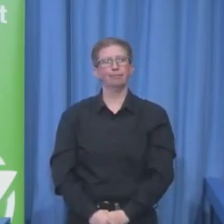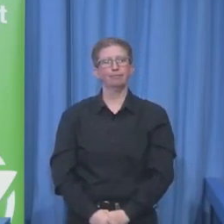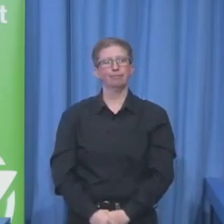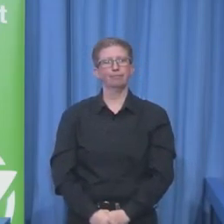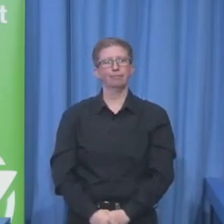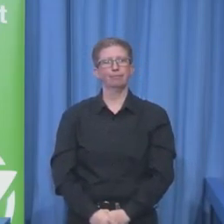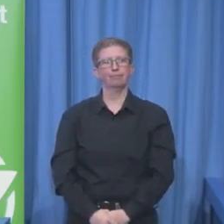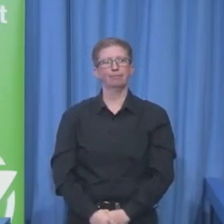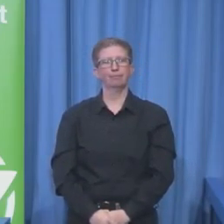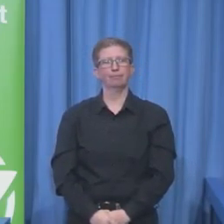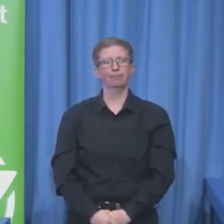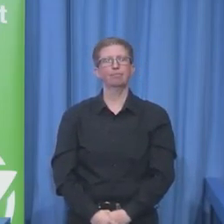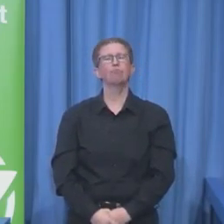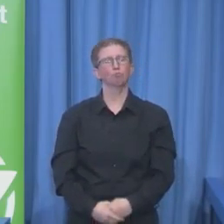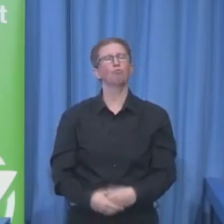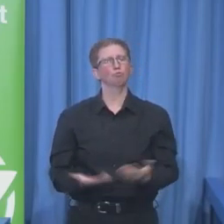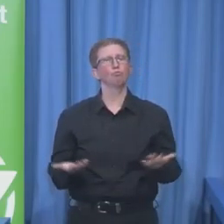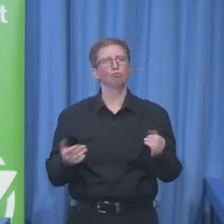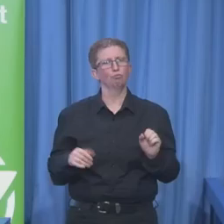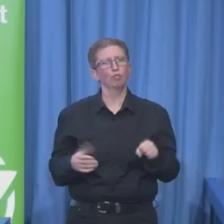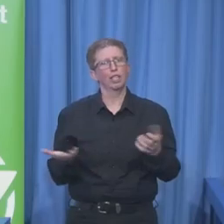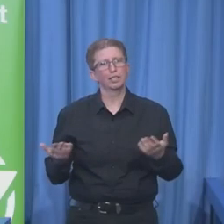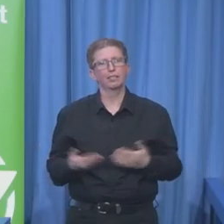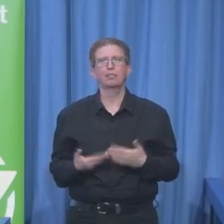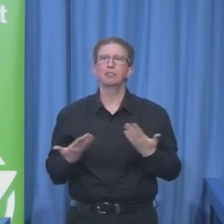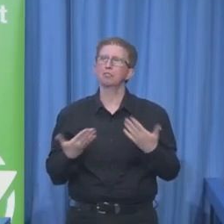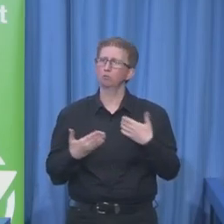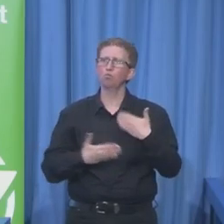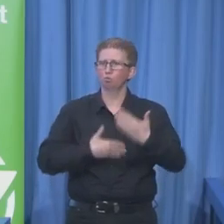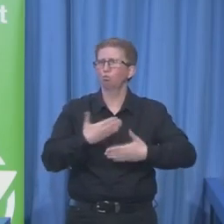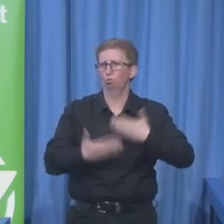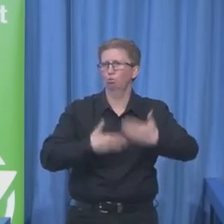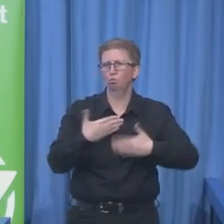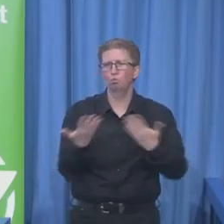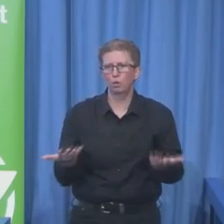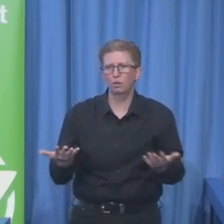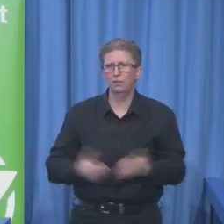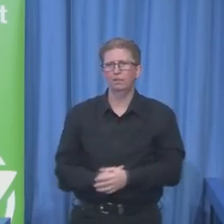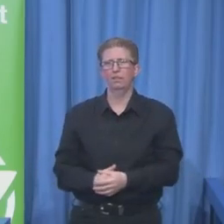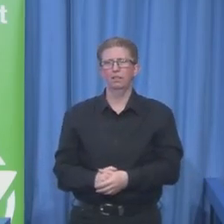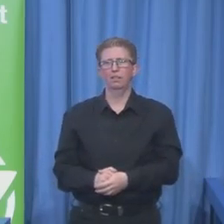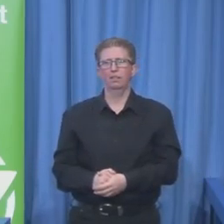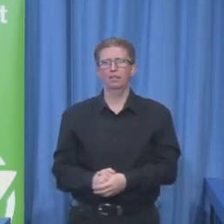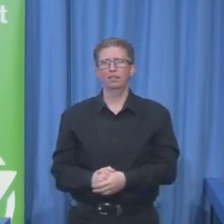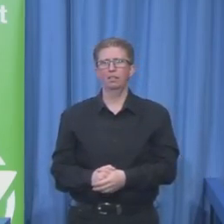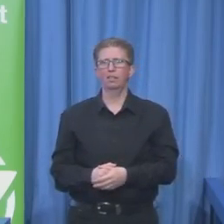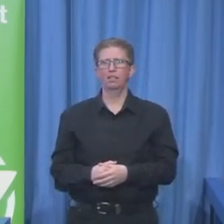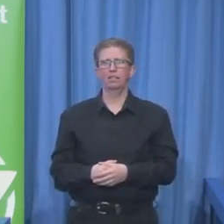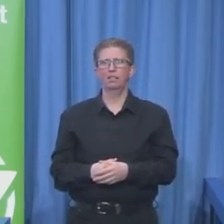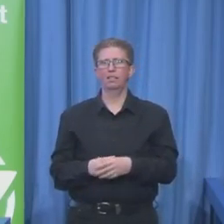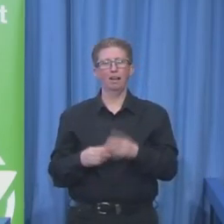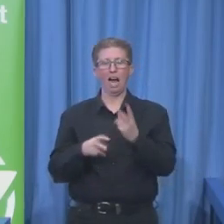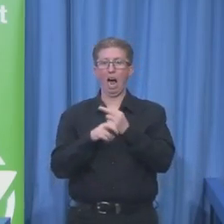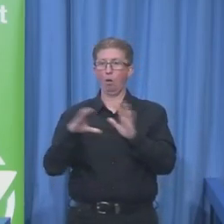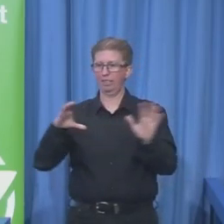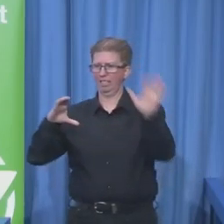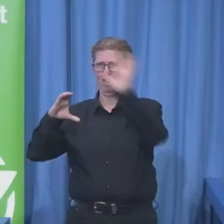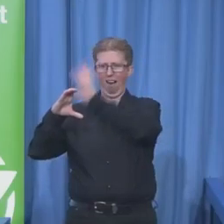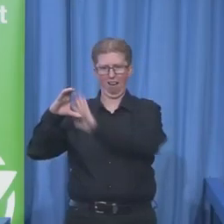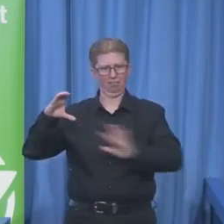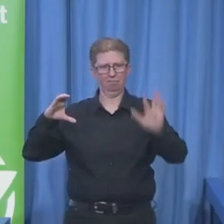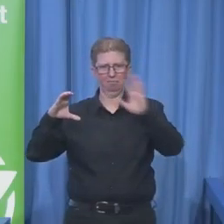Yeah, so we move on to a different country state. Now we are in the country state of Salzburg in Austria, and to be more precise, in the Flachgau